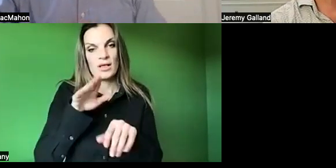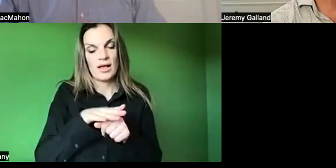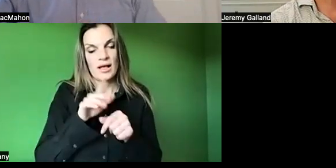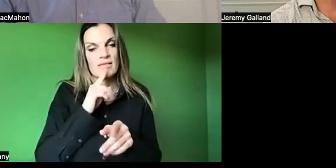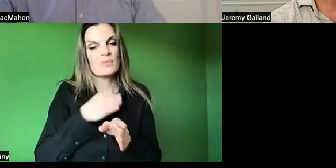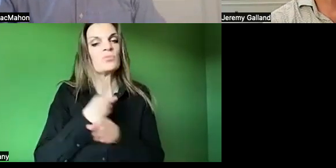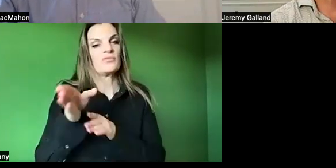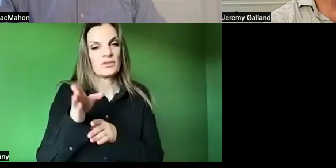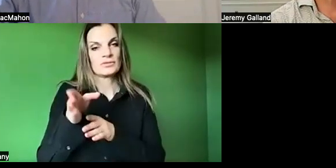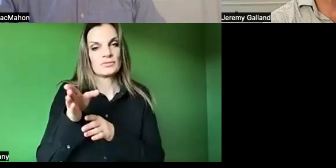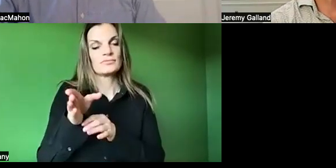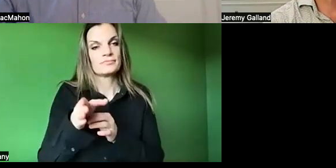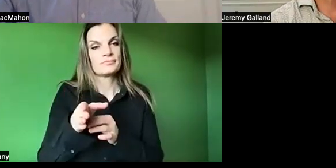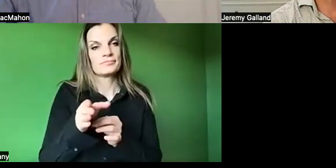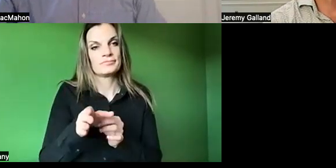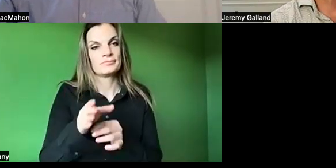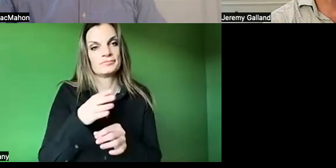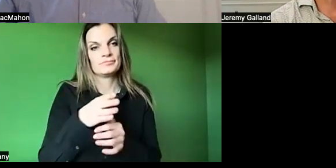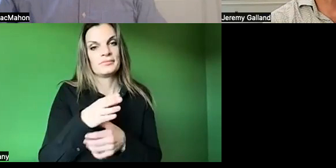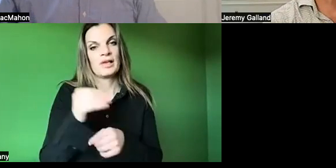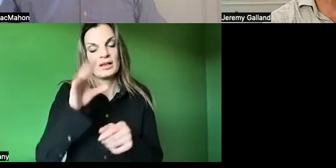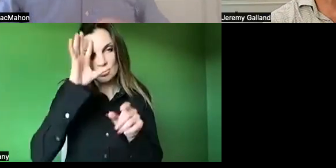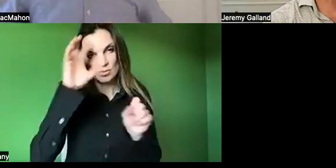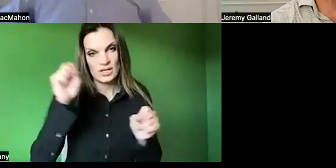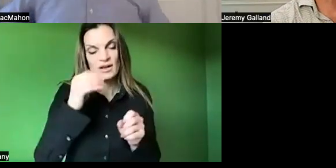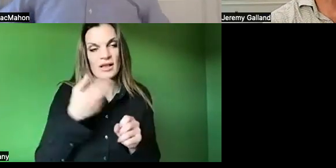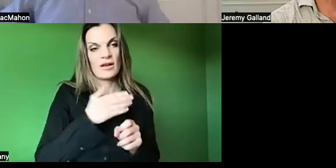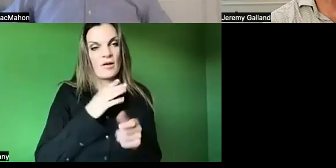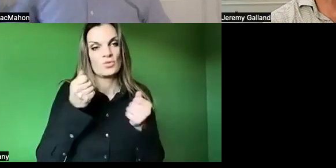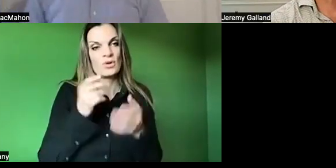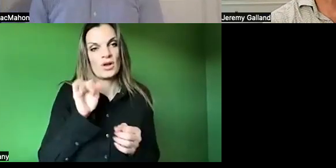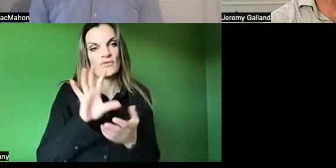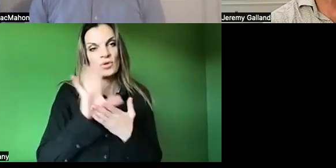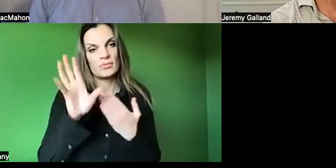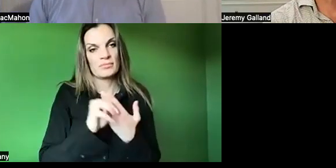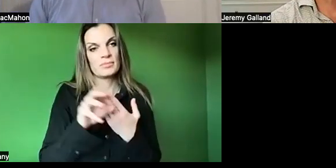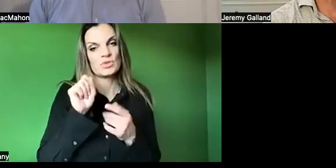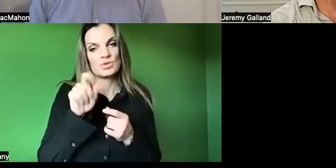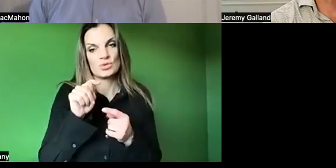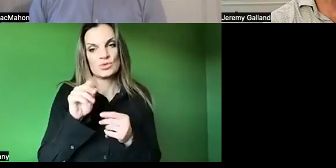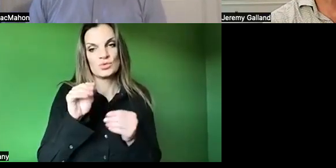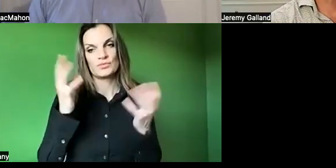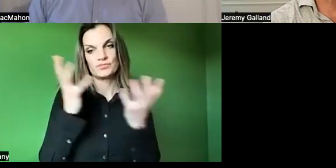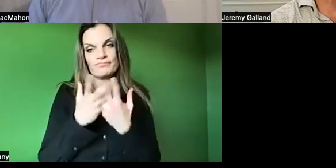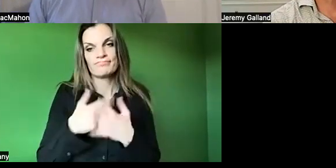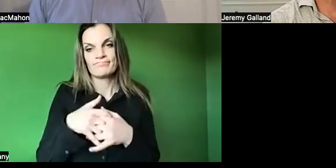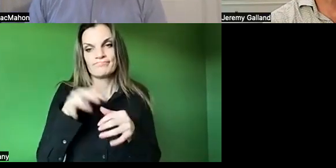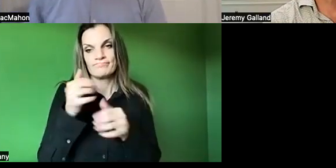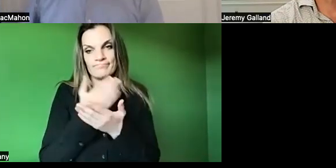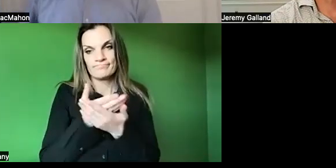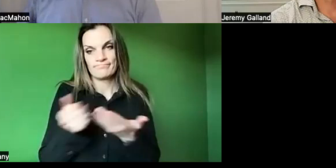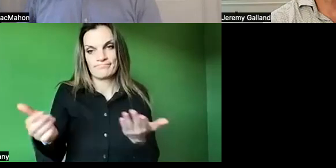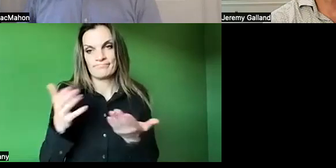professionals and on our superintendent and our director of curriculum to put together a package at each school